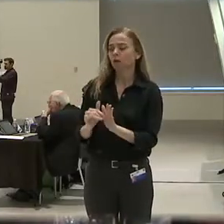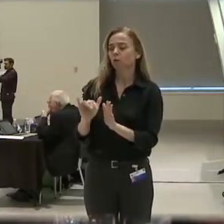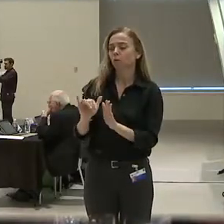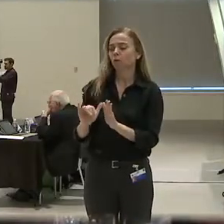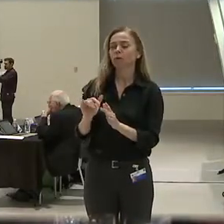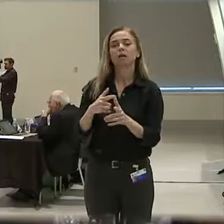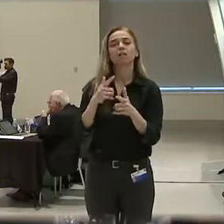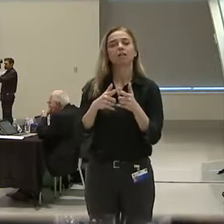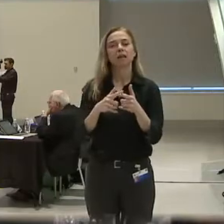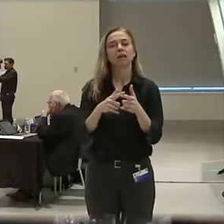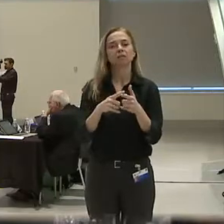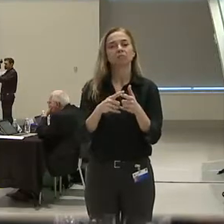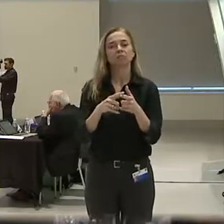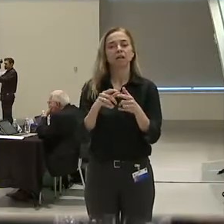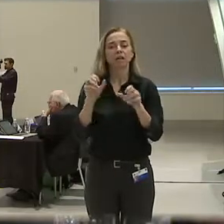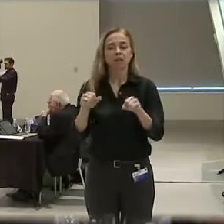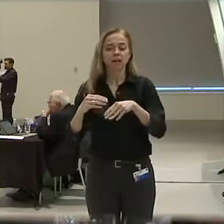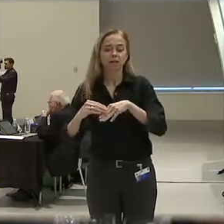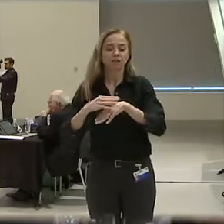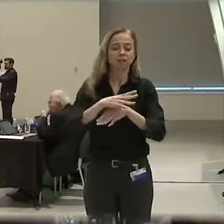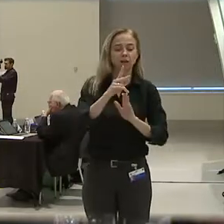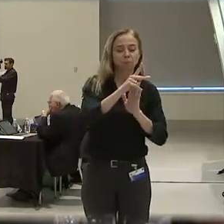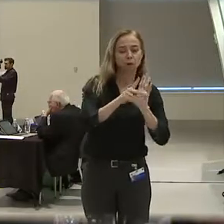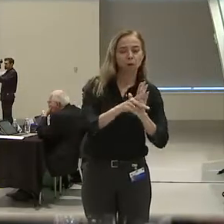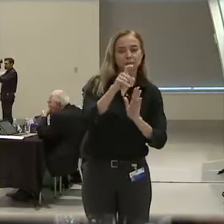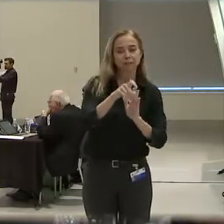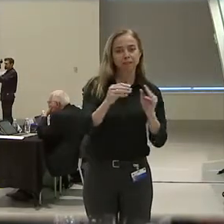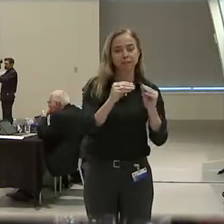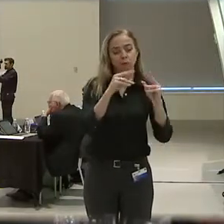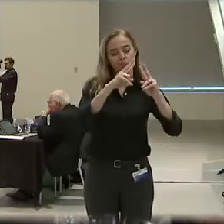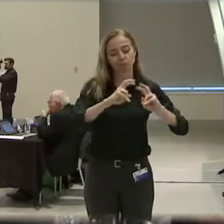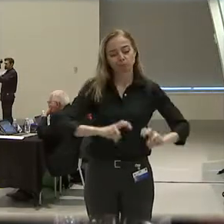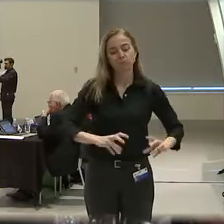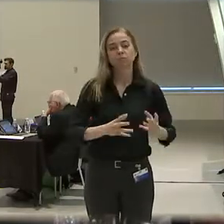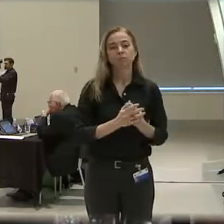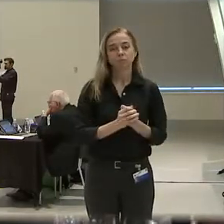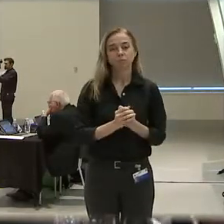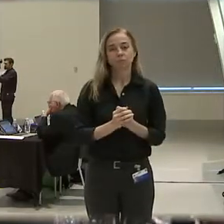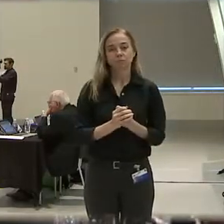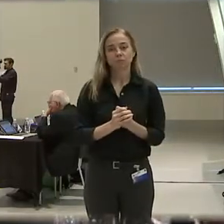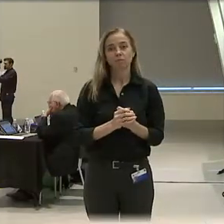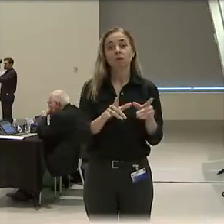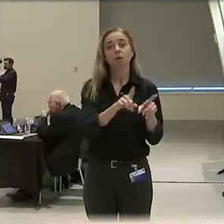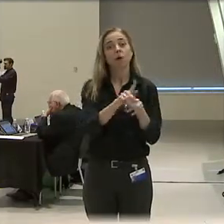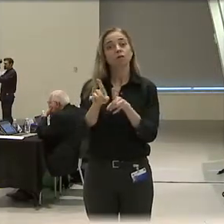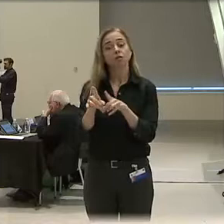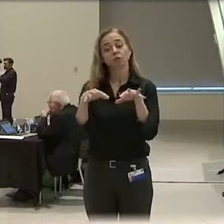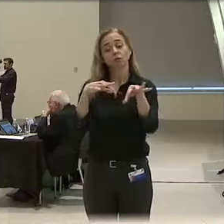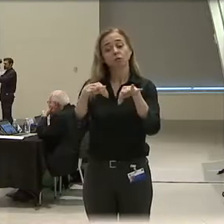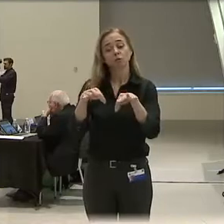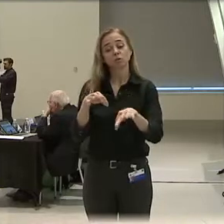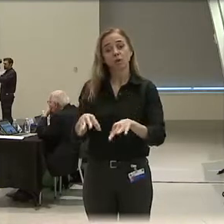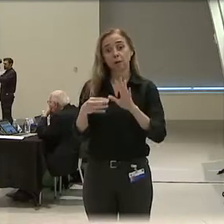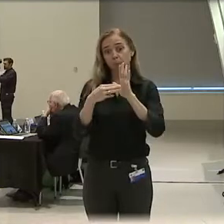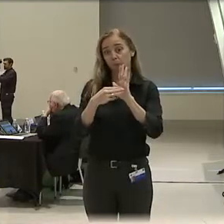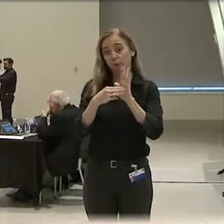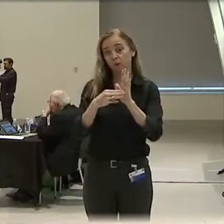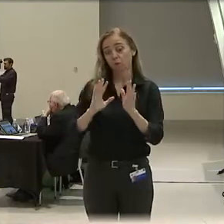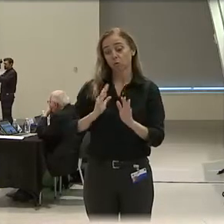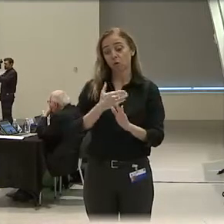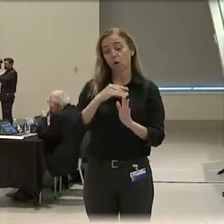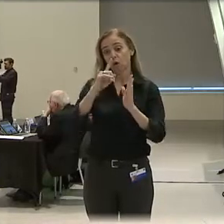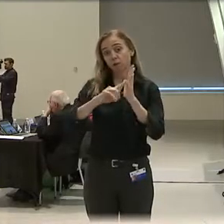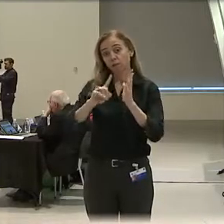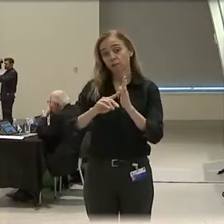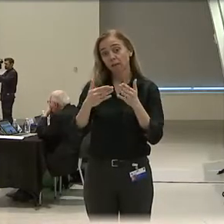inform what policies to look at. And just to further describe the model, our Inspector General